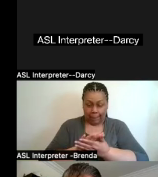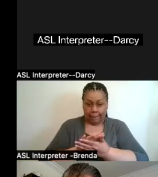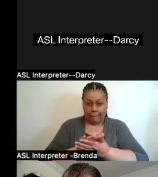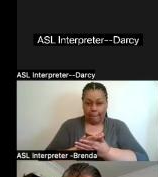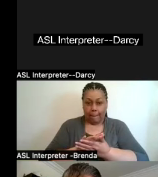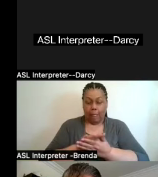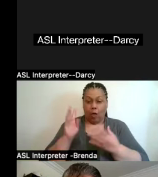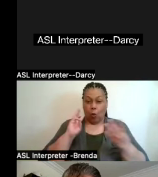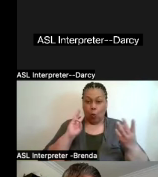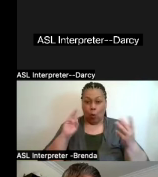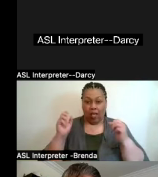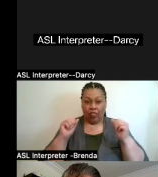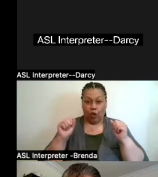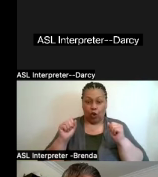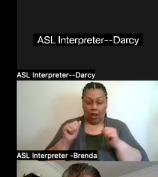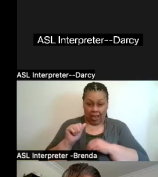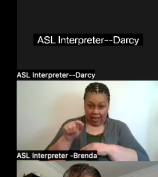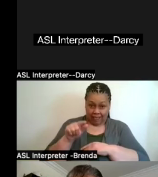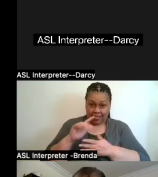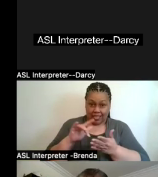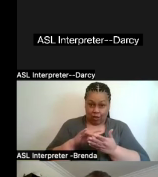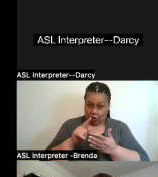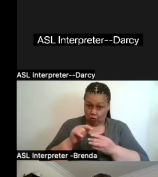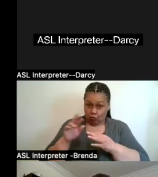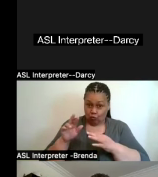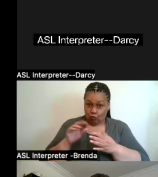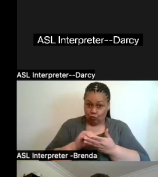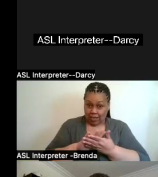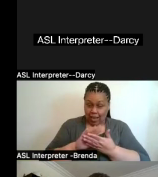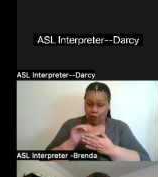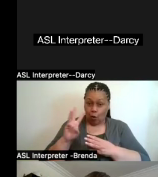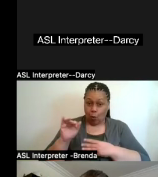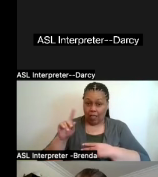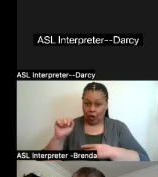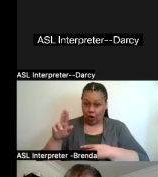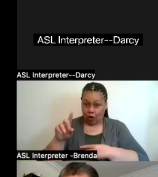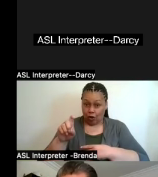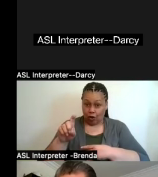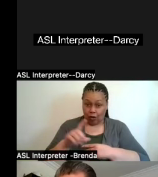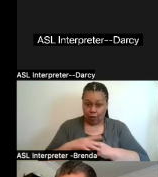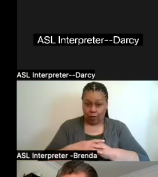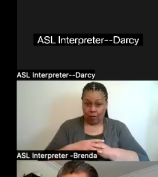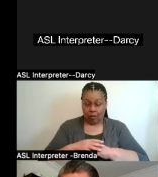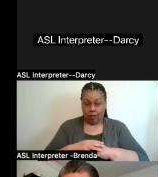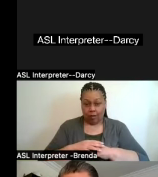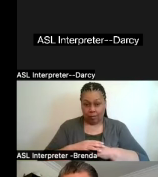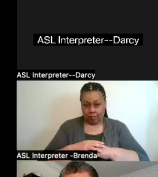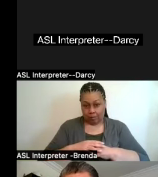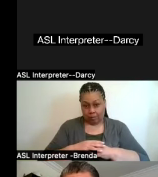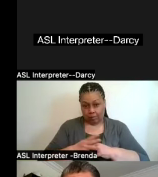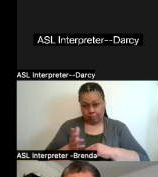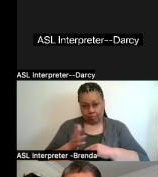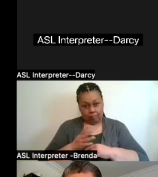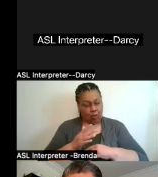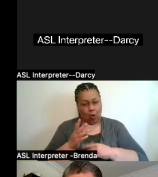the weather at the sensor? Kind of do you record what the weather was at the sensor? No, our